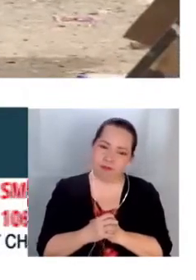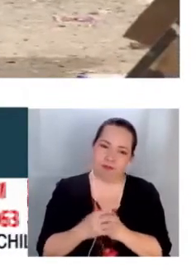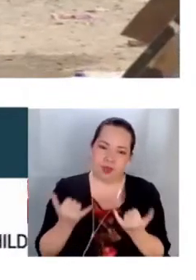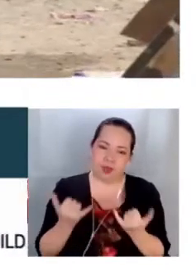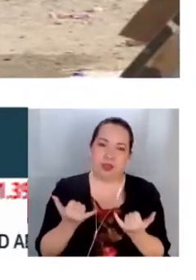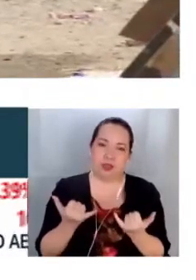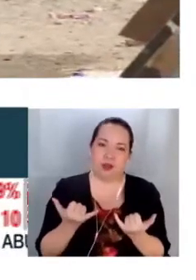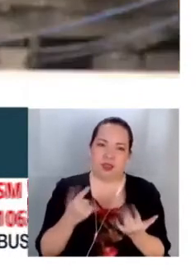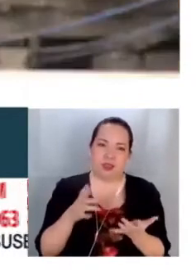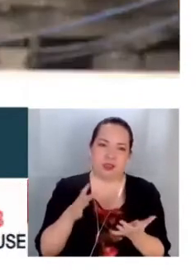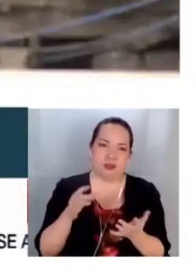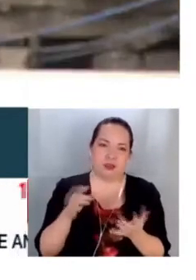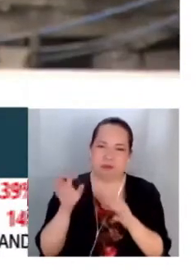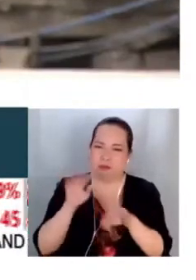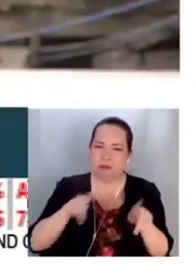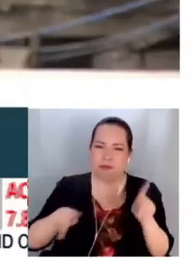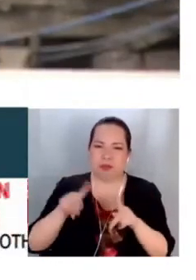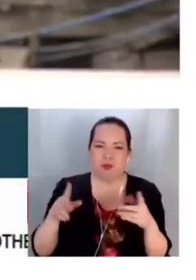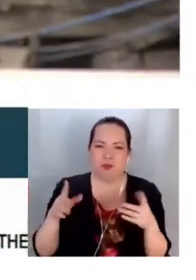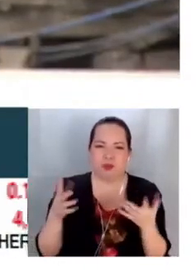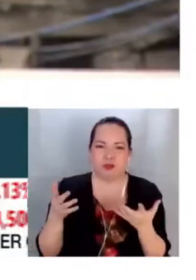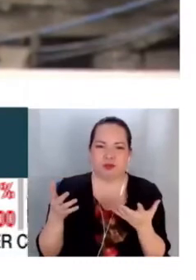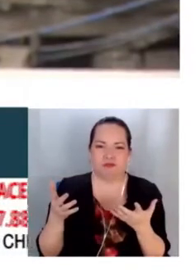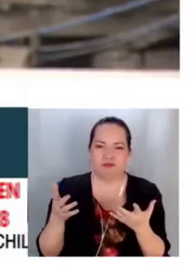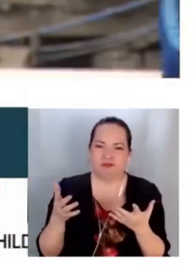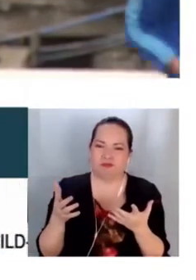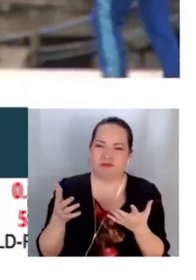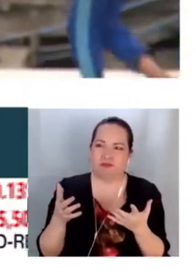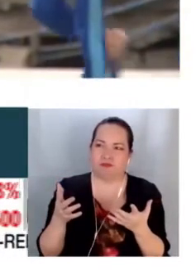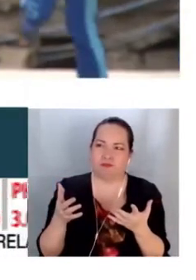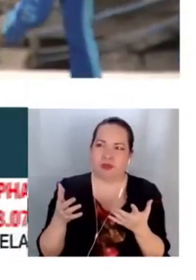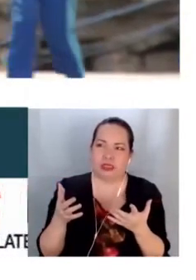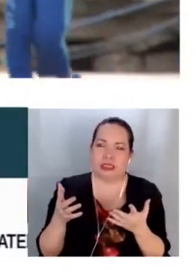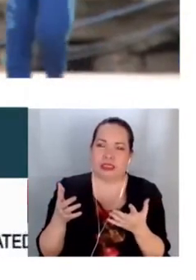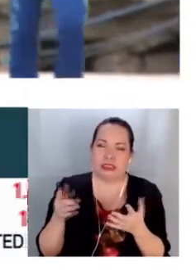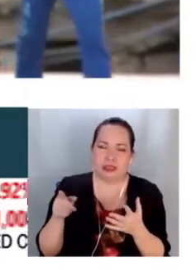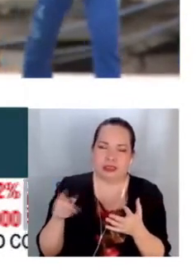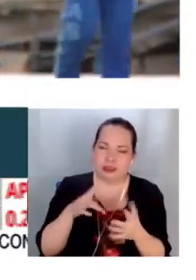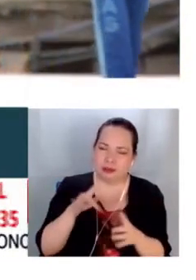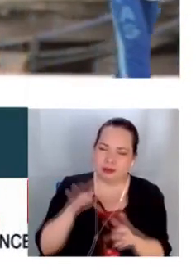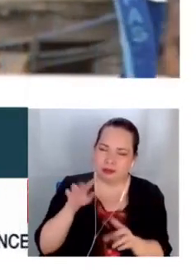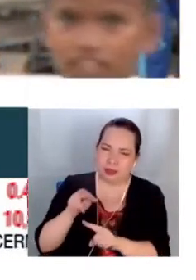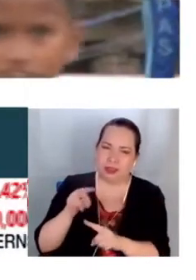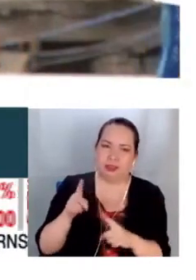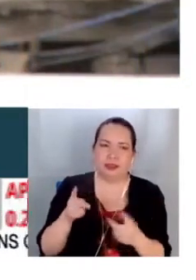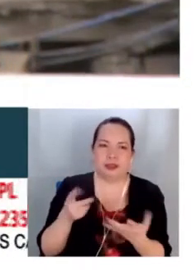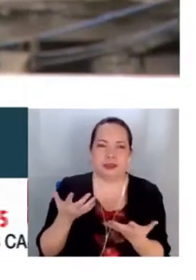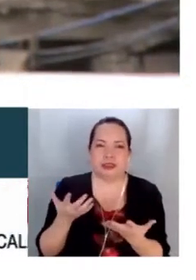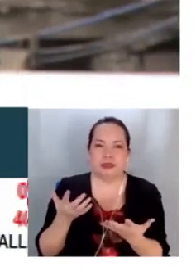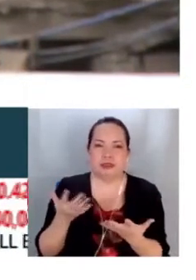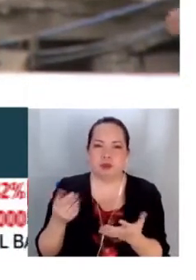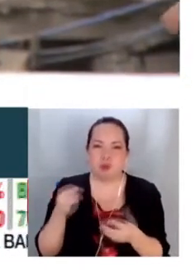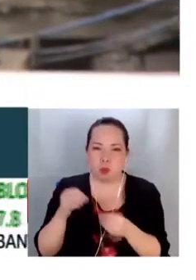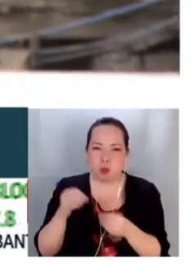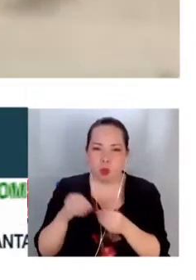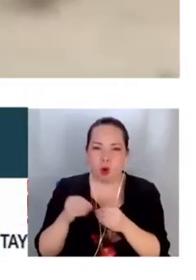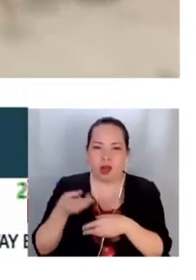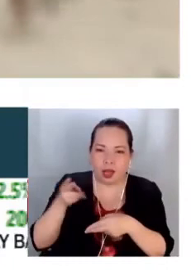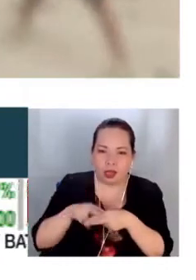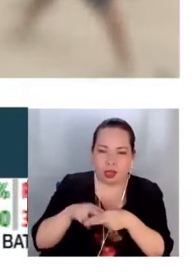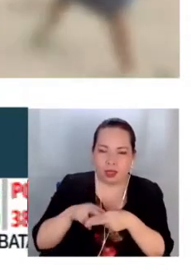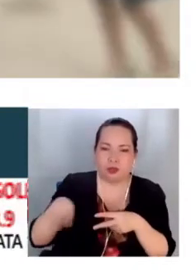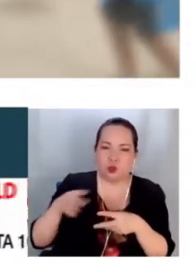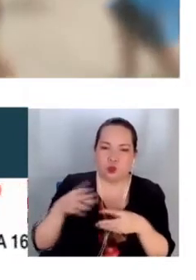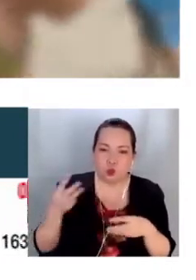they are an unnecessary contribution to increasing poverty in the country. And we could do something about it. Mm. Here's the thing.